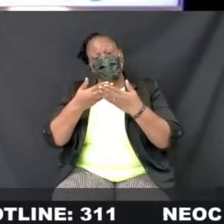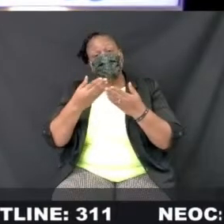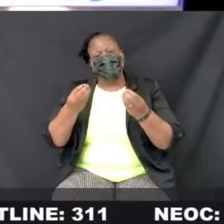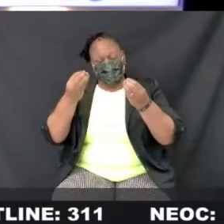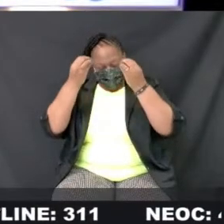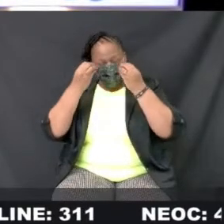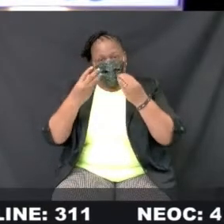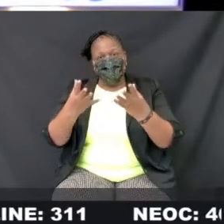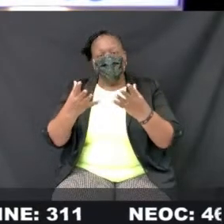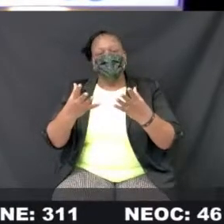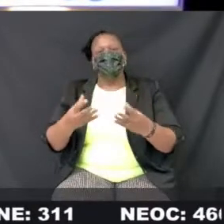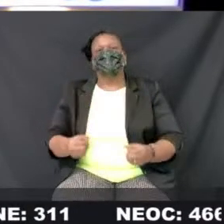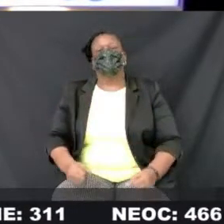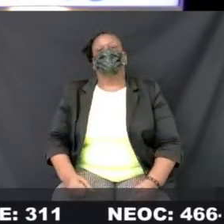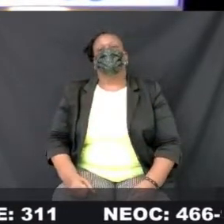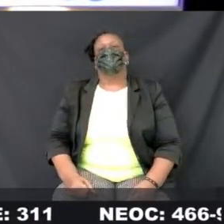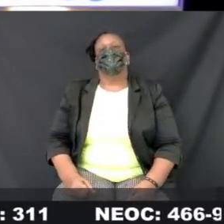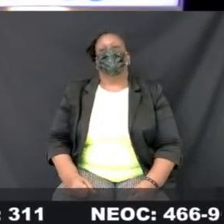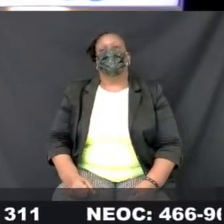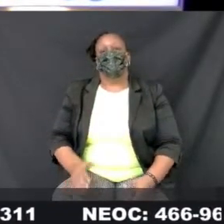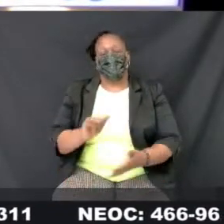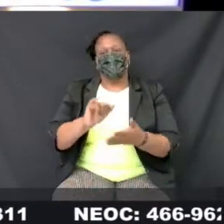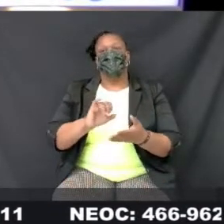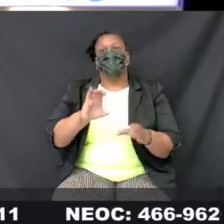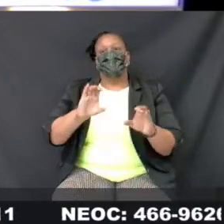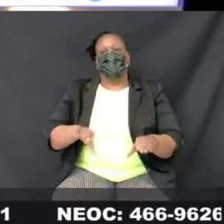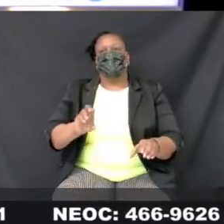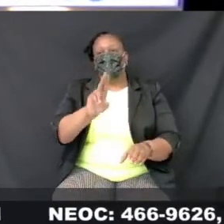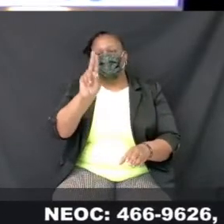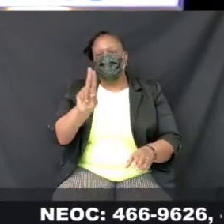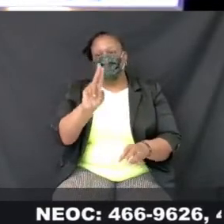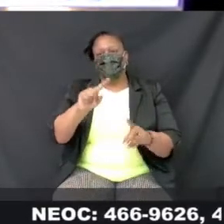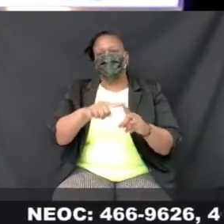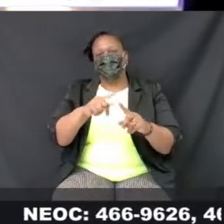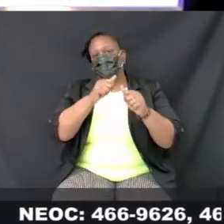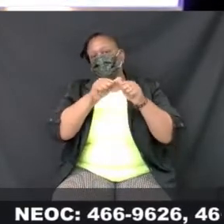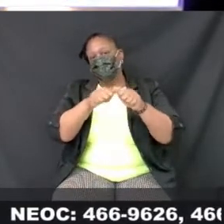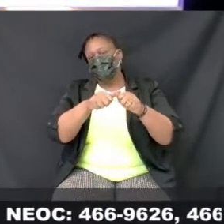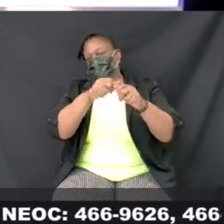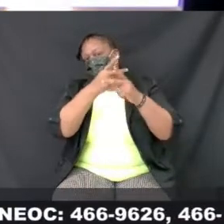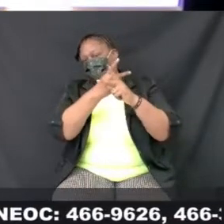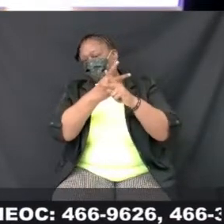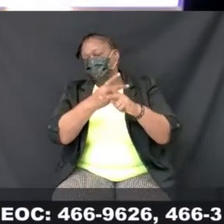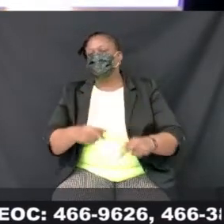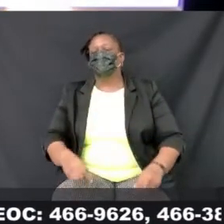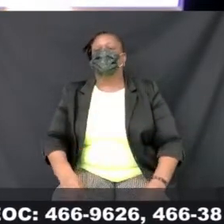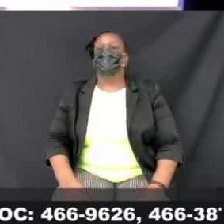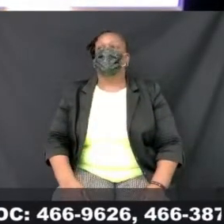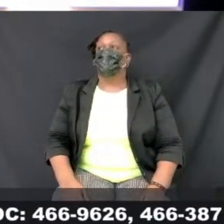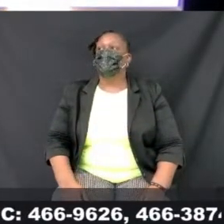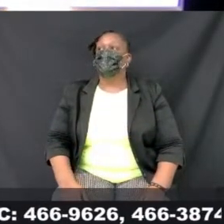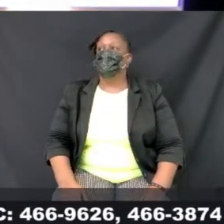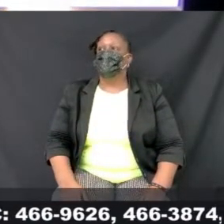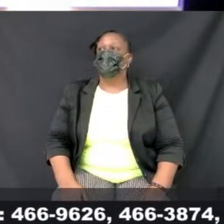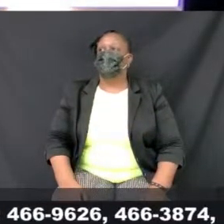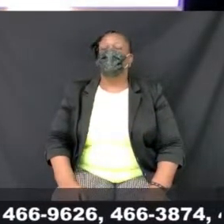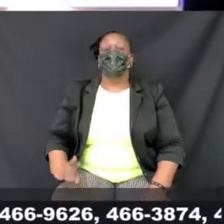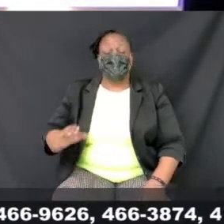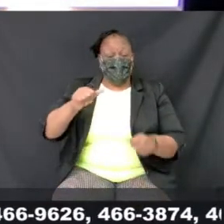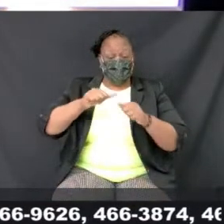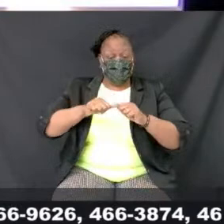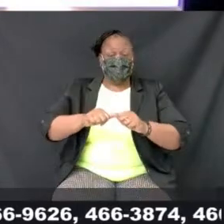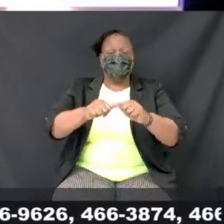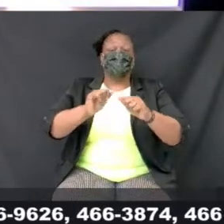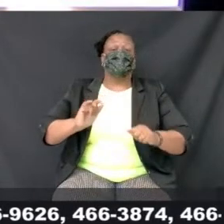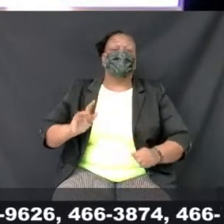with useful information that would keep us safe. However, we continue to see high numbers of